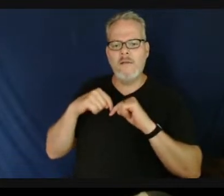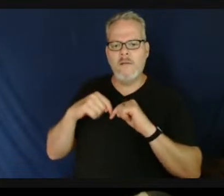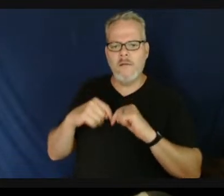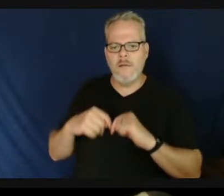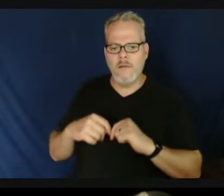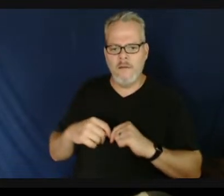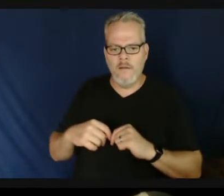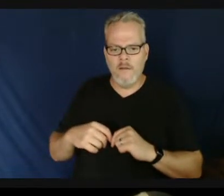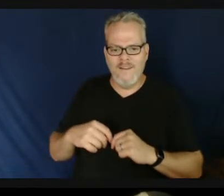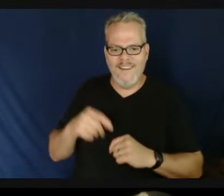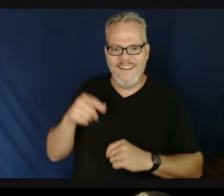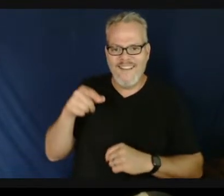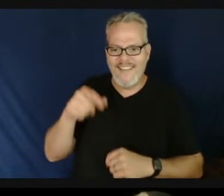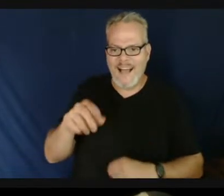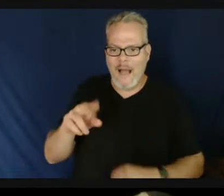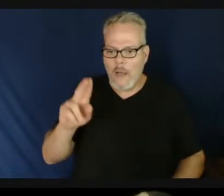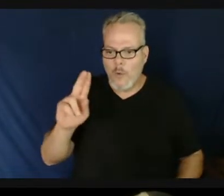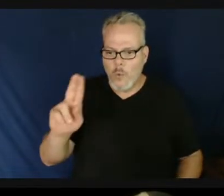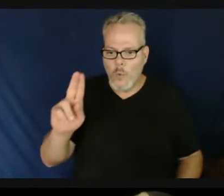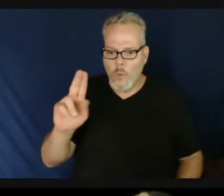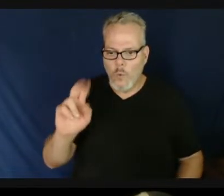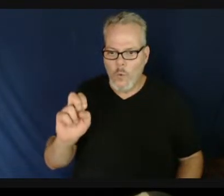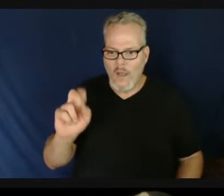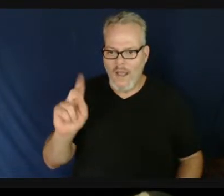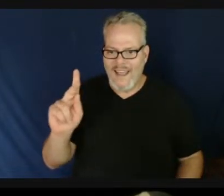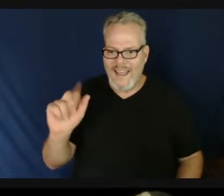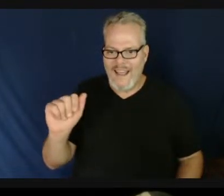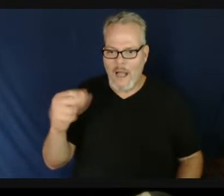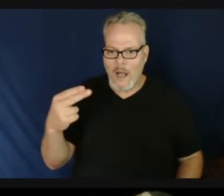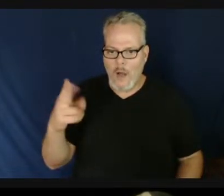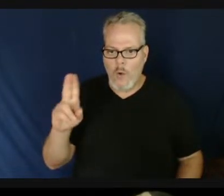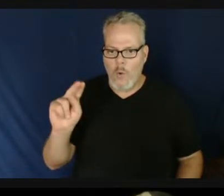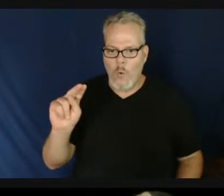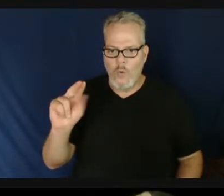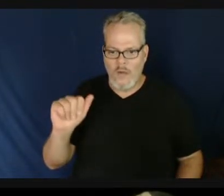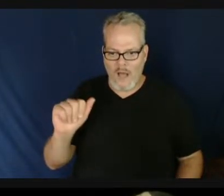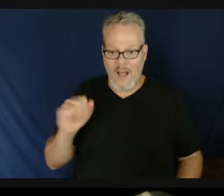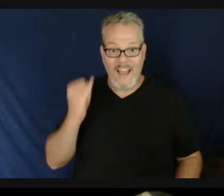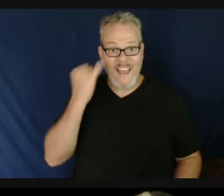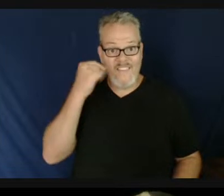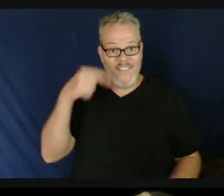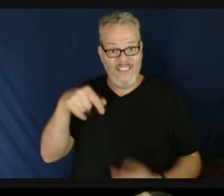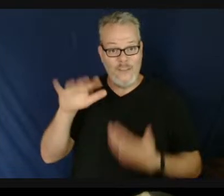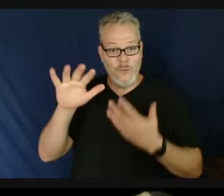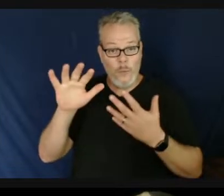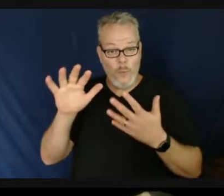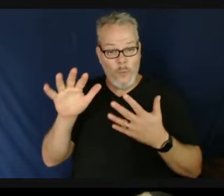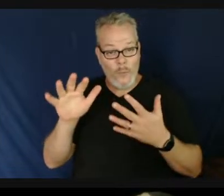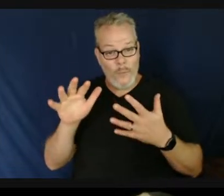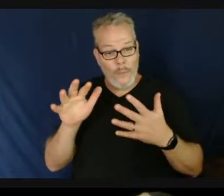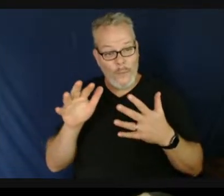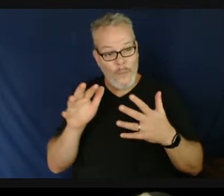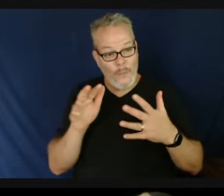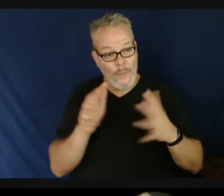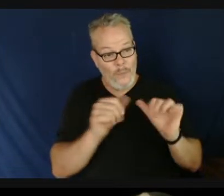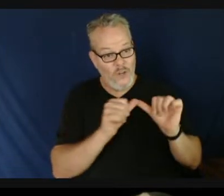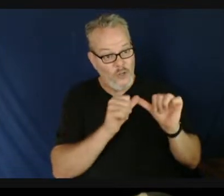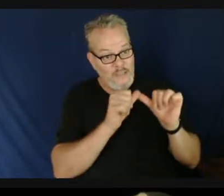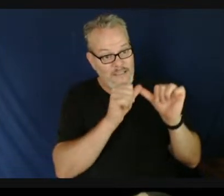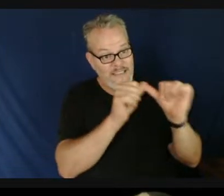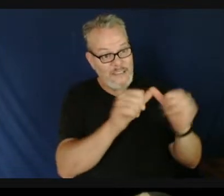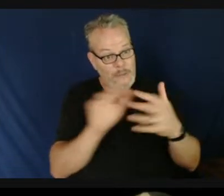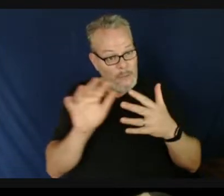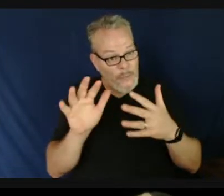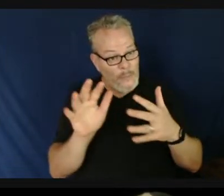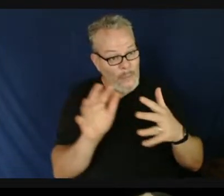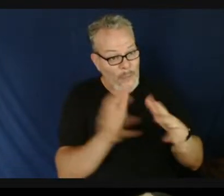Those Uikahuna and KMC overlooks. If this wind direction continues and it starts, fountaining, I would not